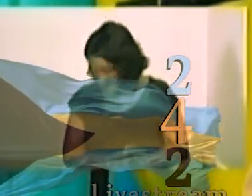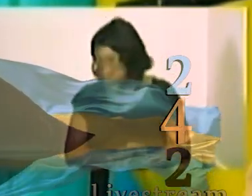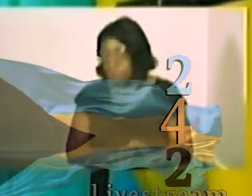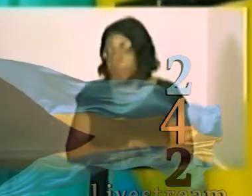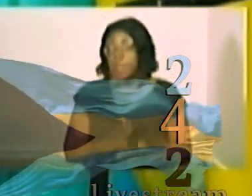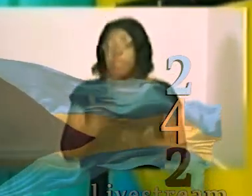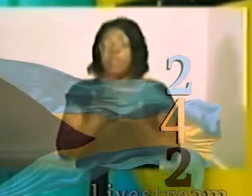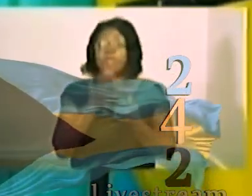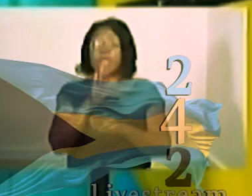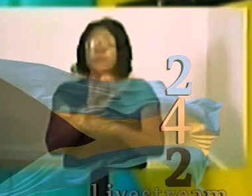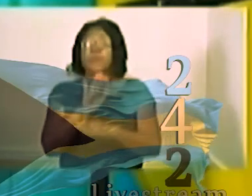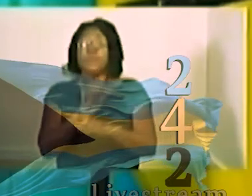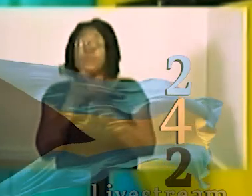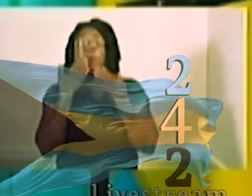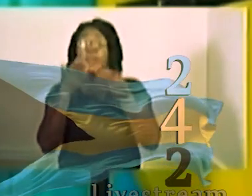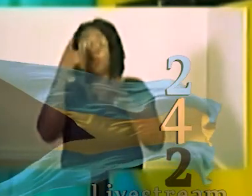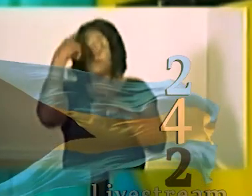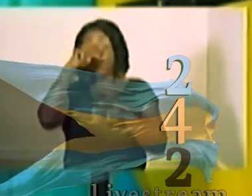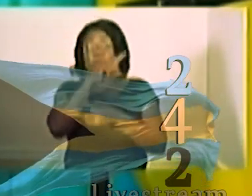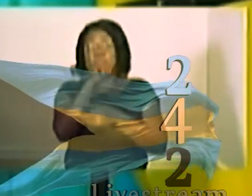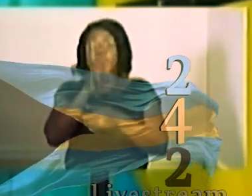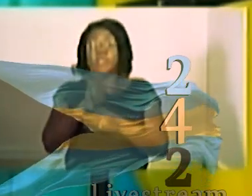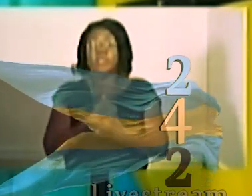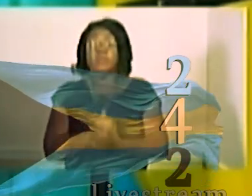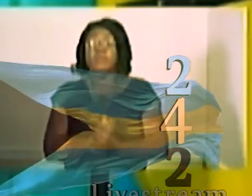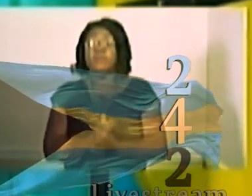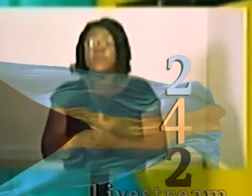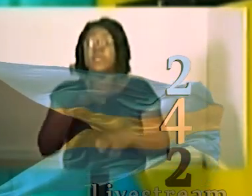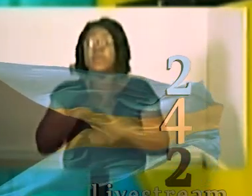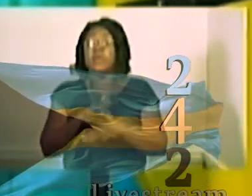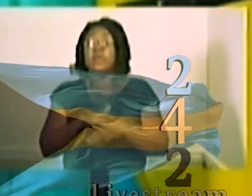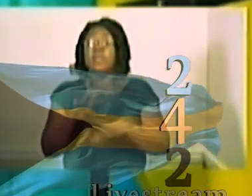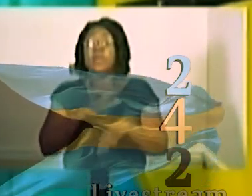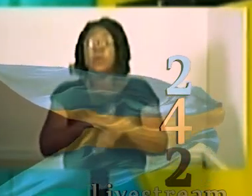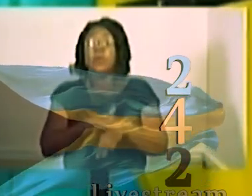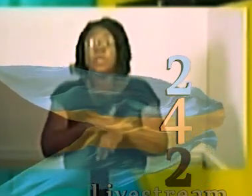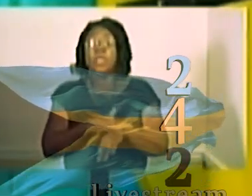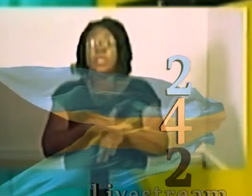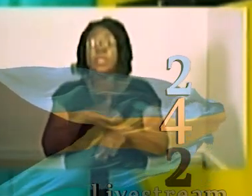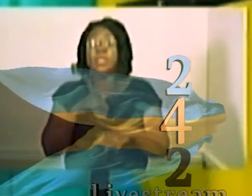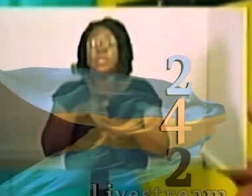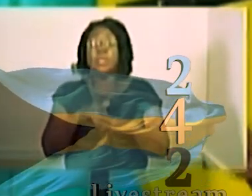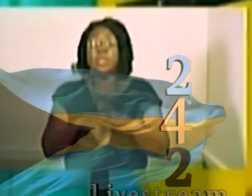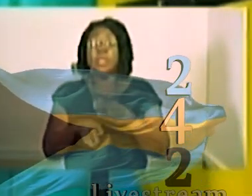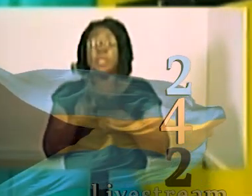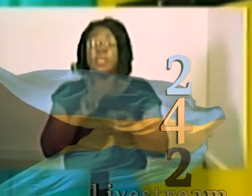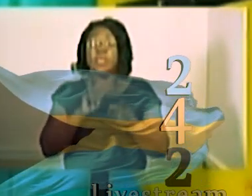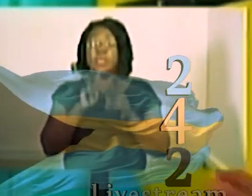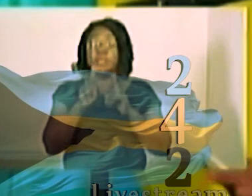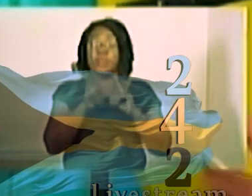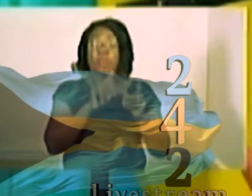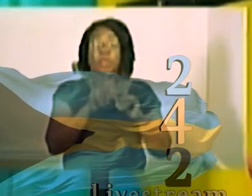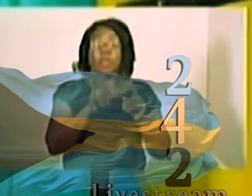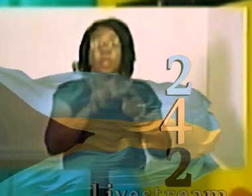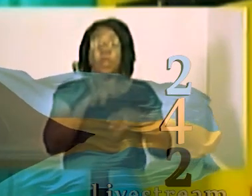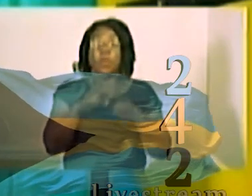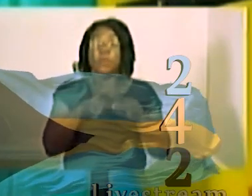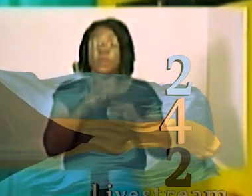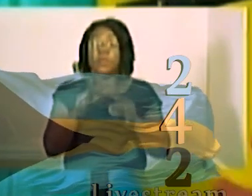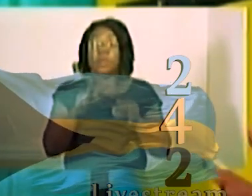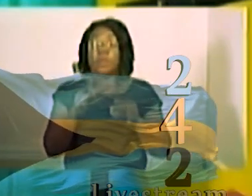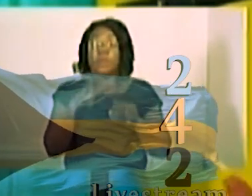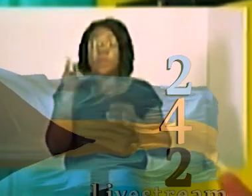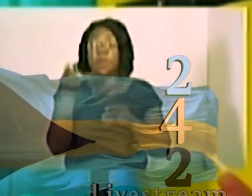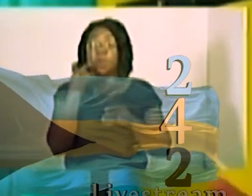Good afternoon, and thank you for your question. Early on in the when we were dealing with just